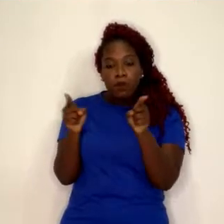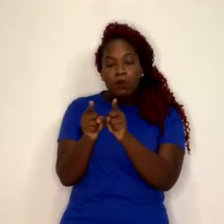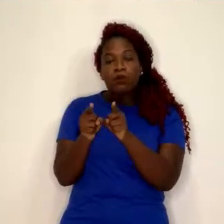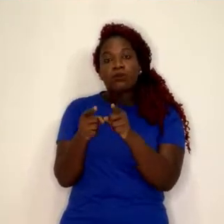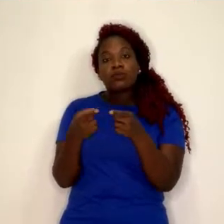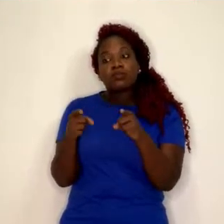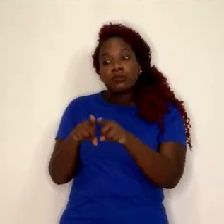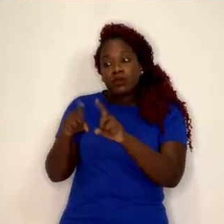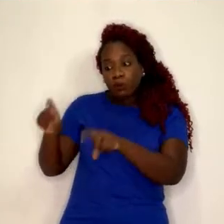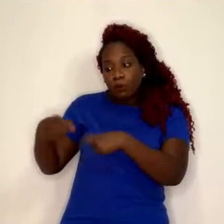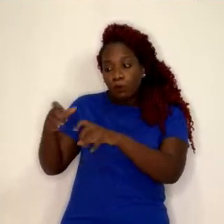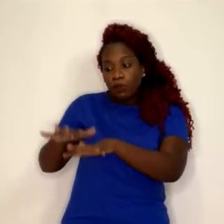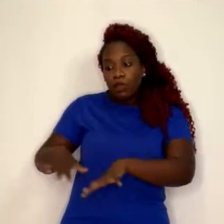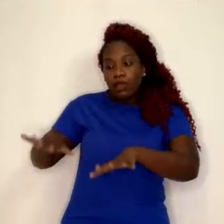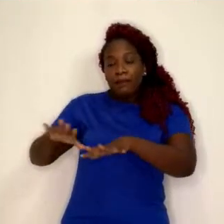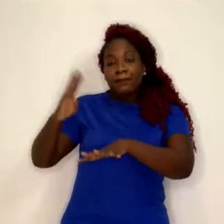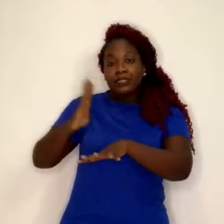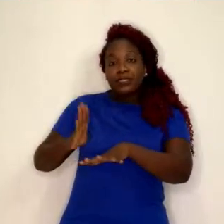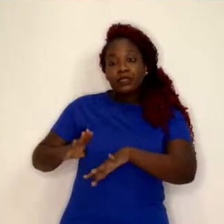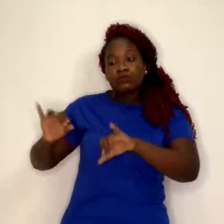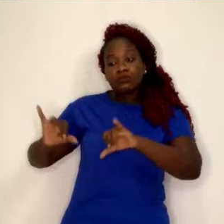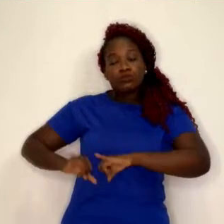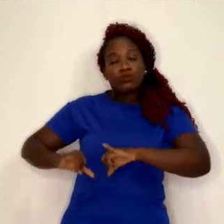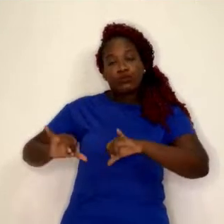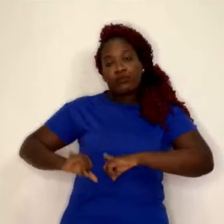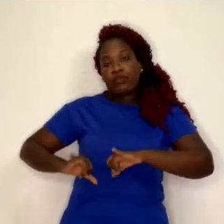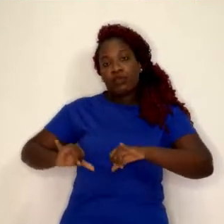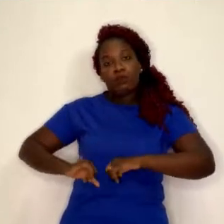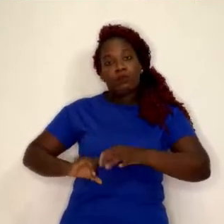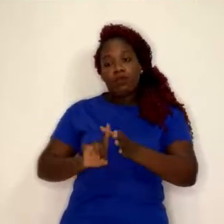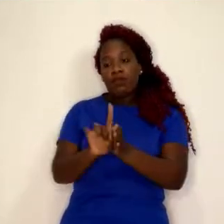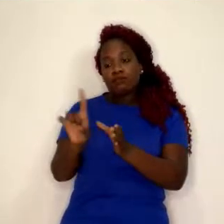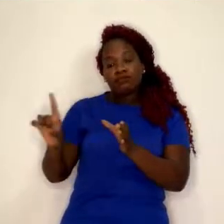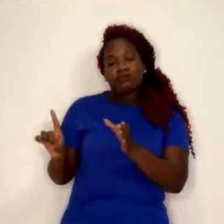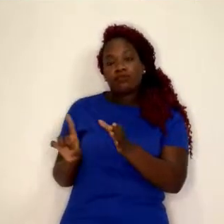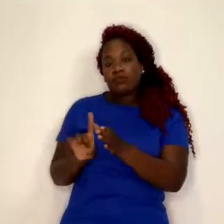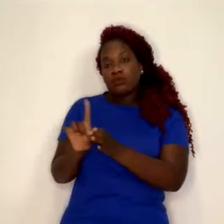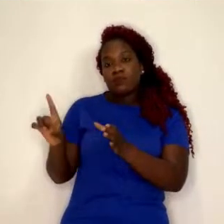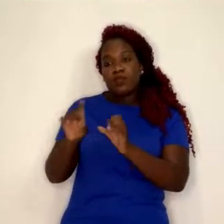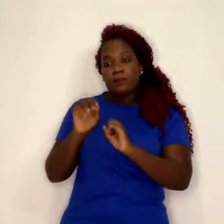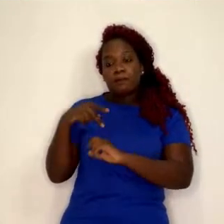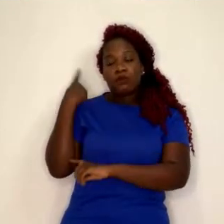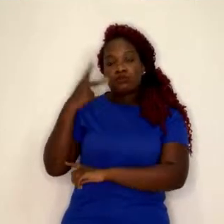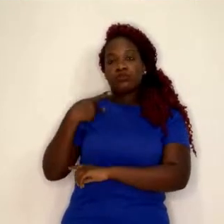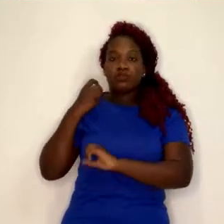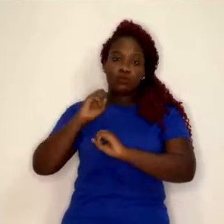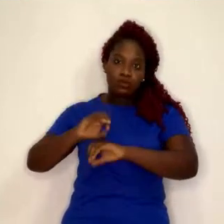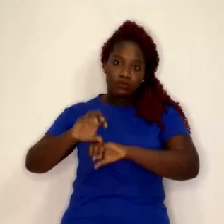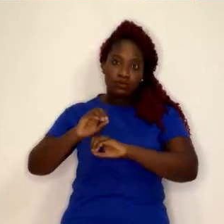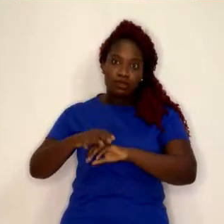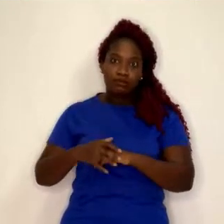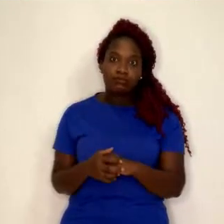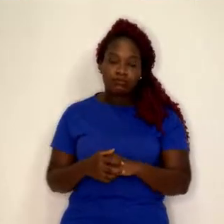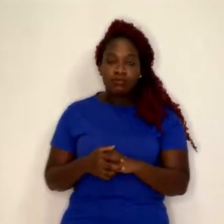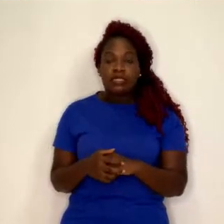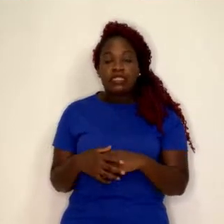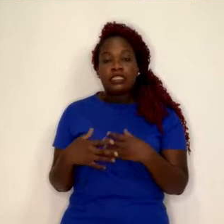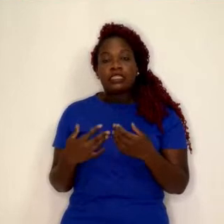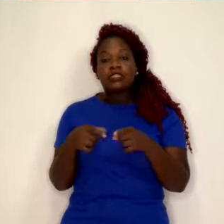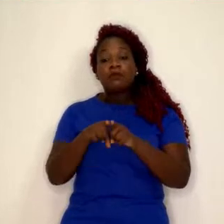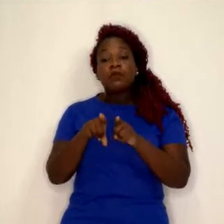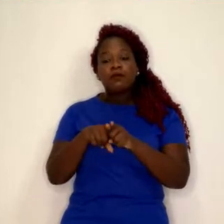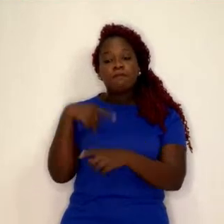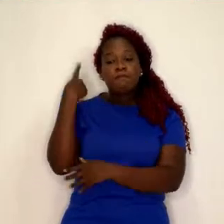under the conditions because of the exclusion that has been imposed upon